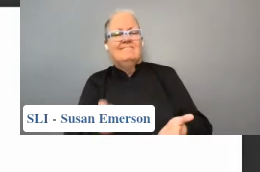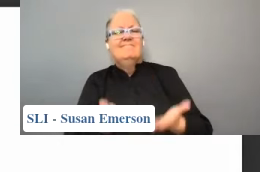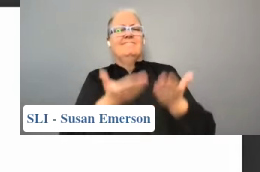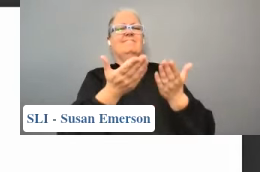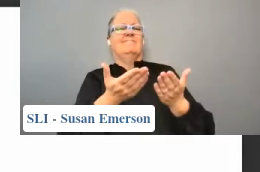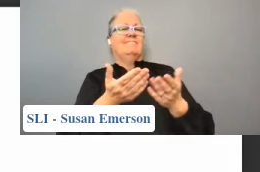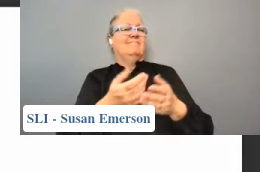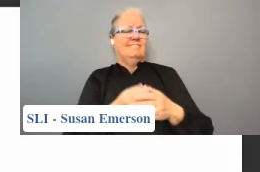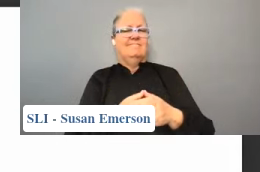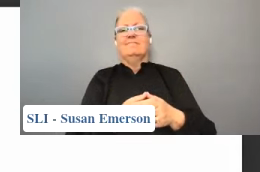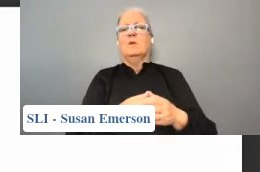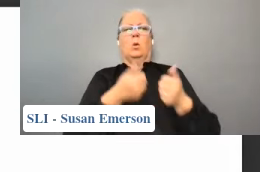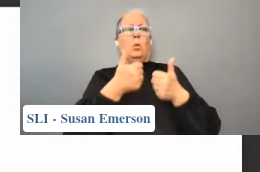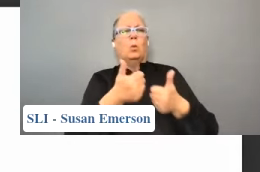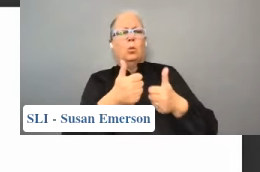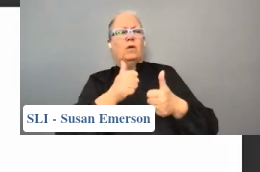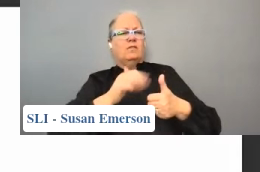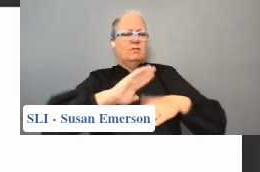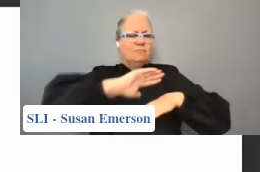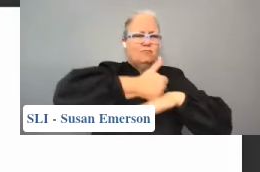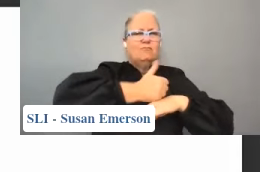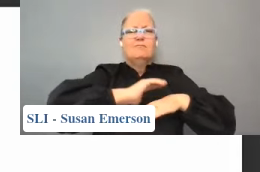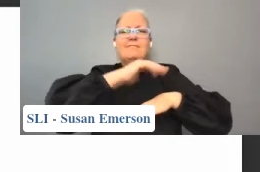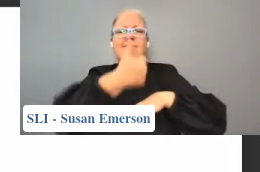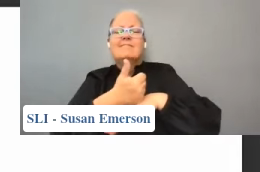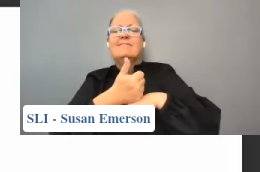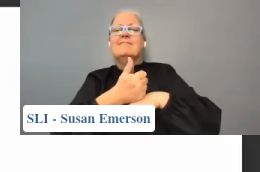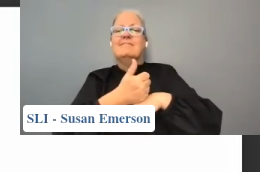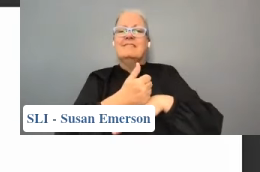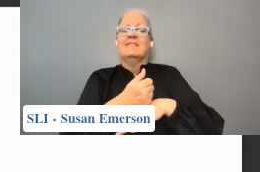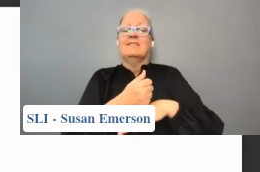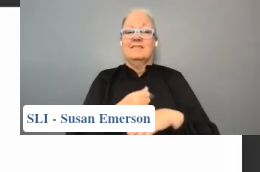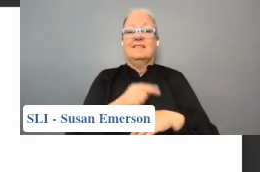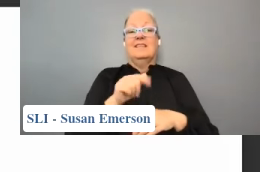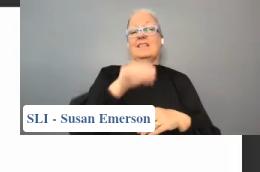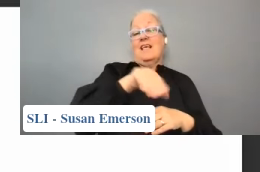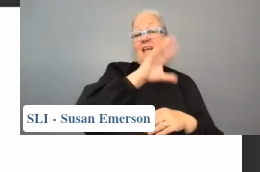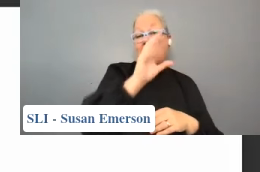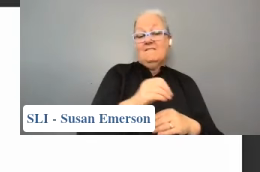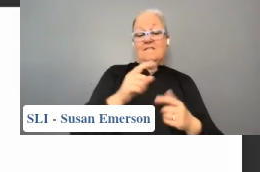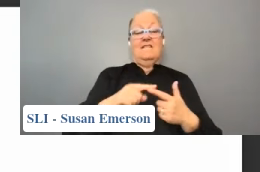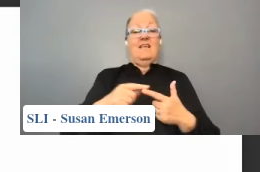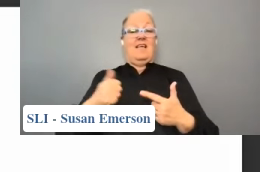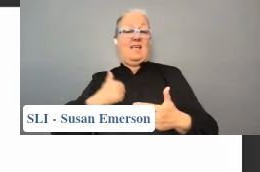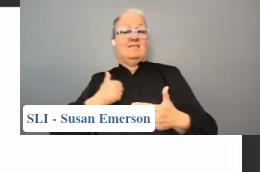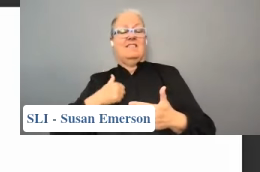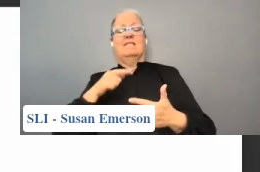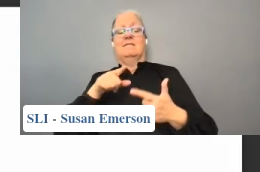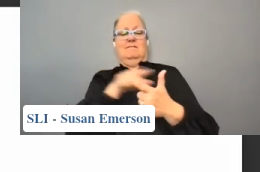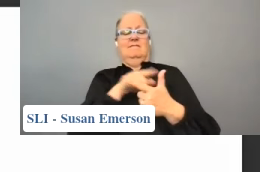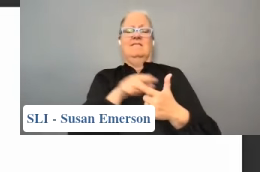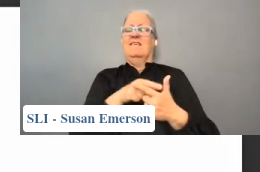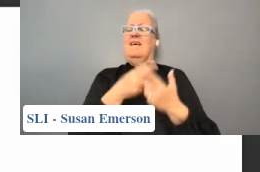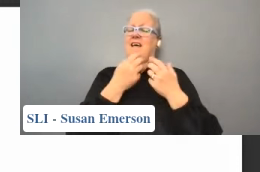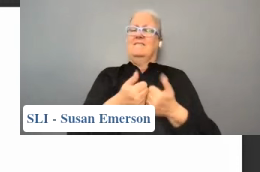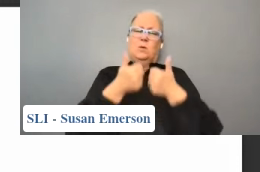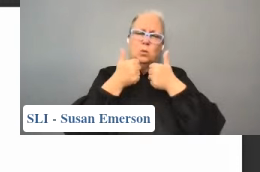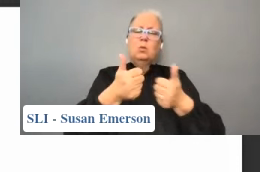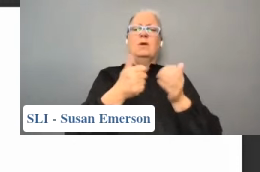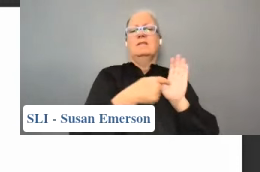increased efficiencies in implementation. And both South Africa and Canada have really great examples of